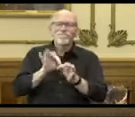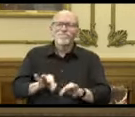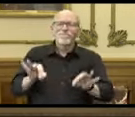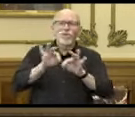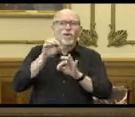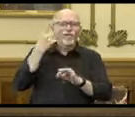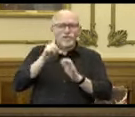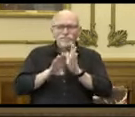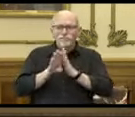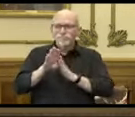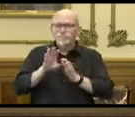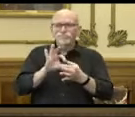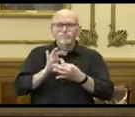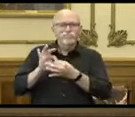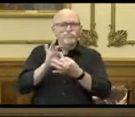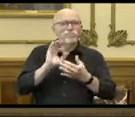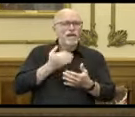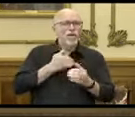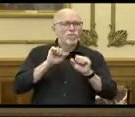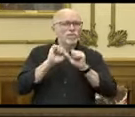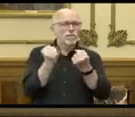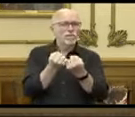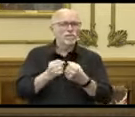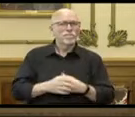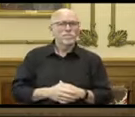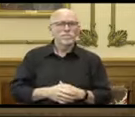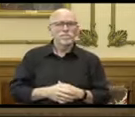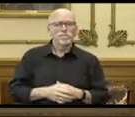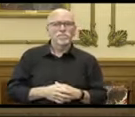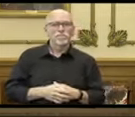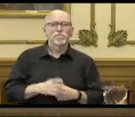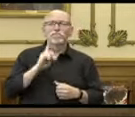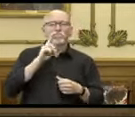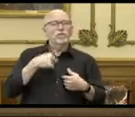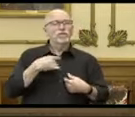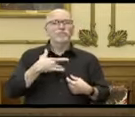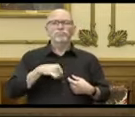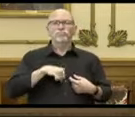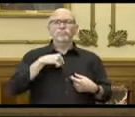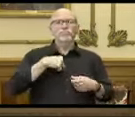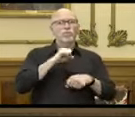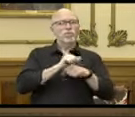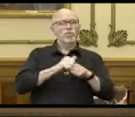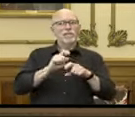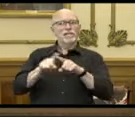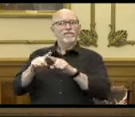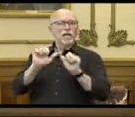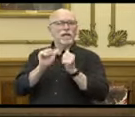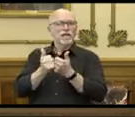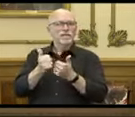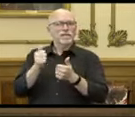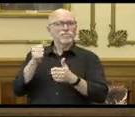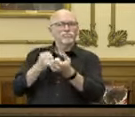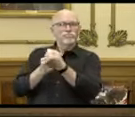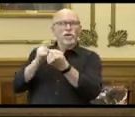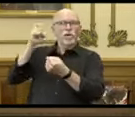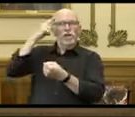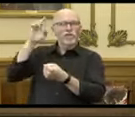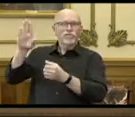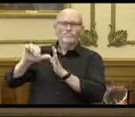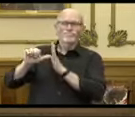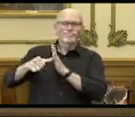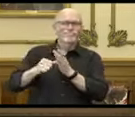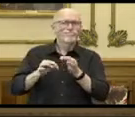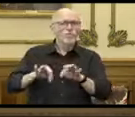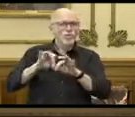and maintaining the fabric of society. It is a privilege to work across agencies to support the governor and the priority he places on children's health